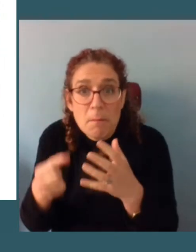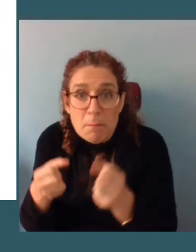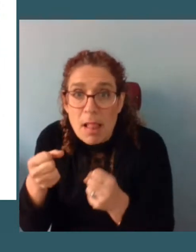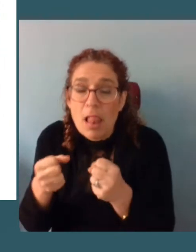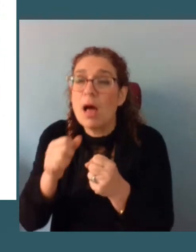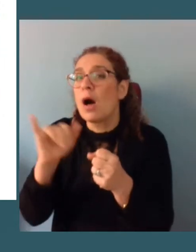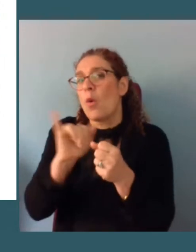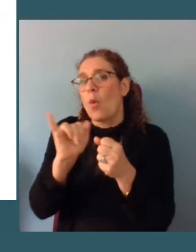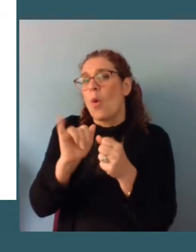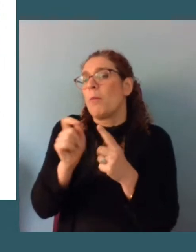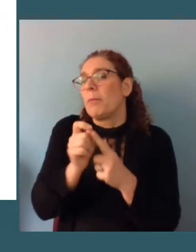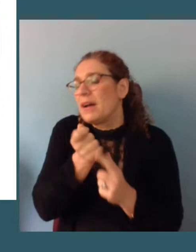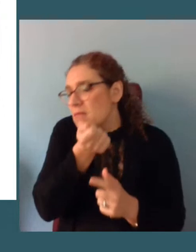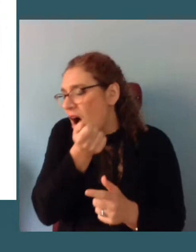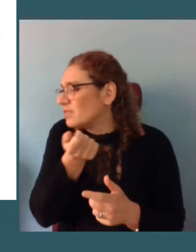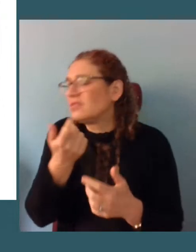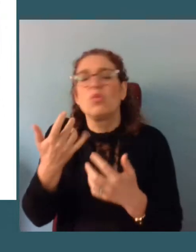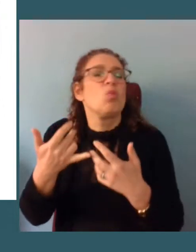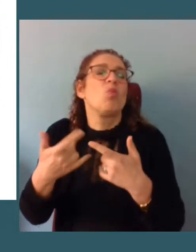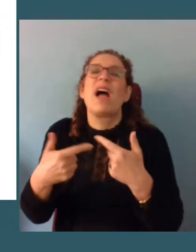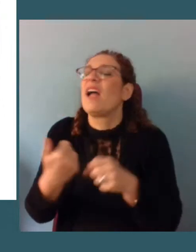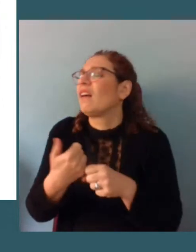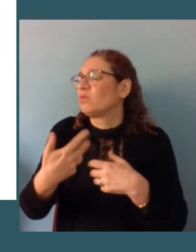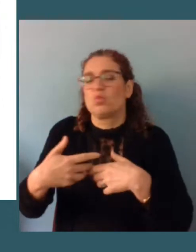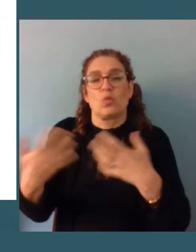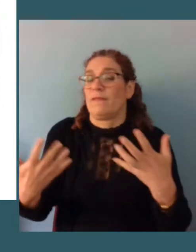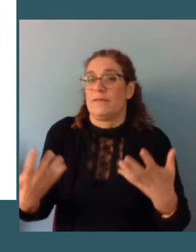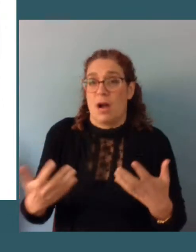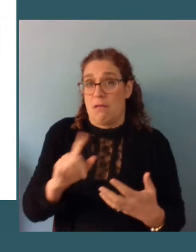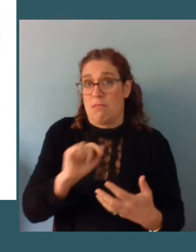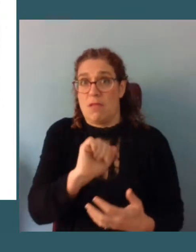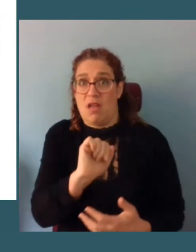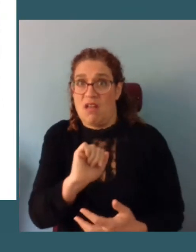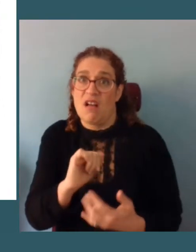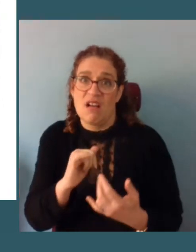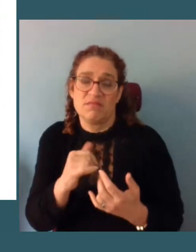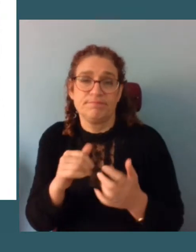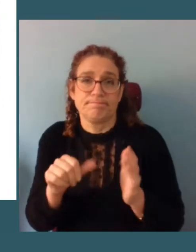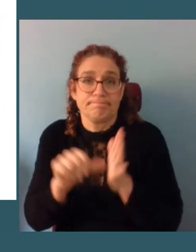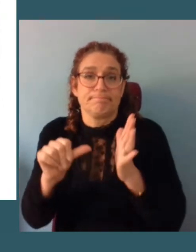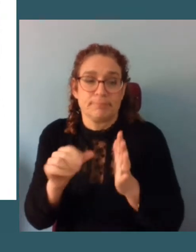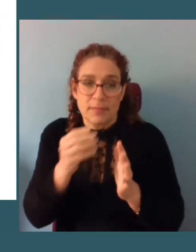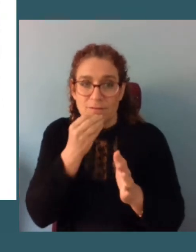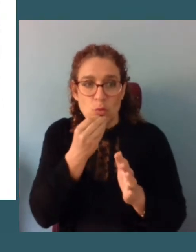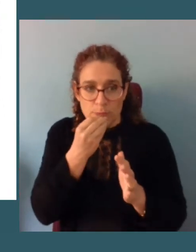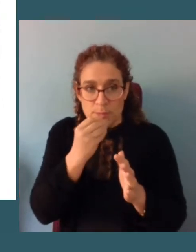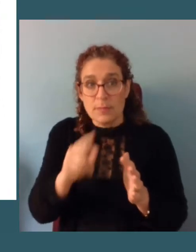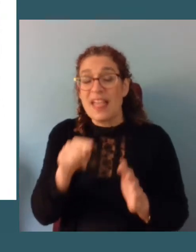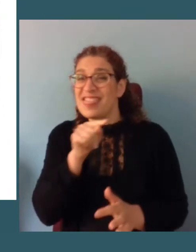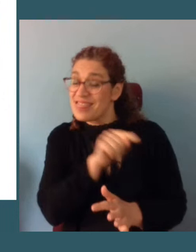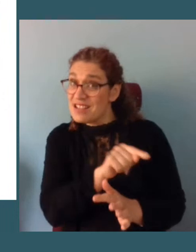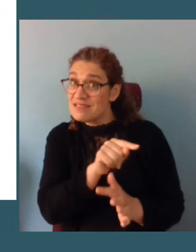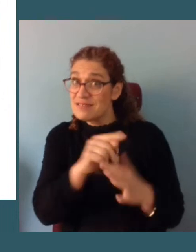or shellfish or whatever it is, their food allergy, this guideline isn't